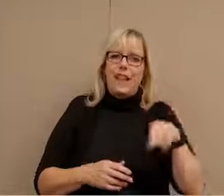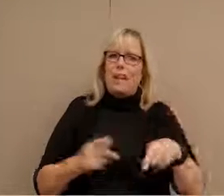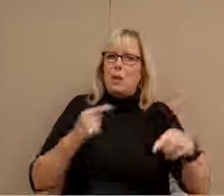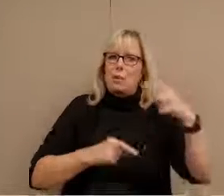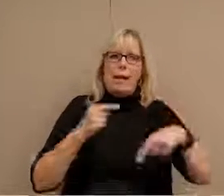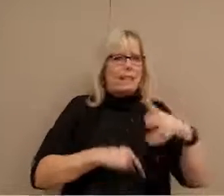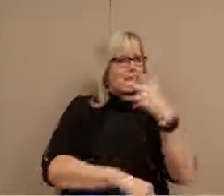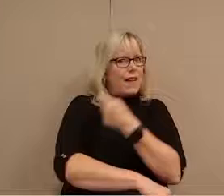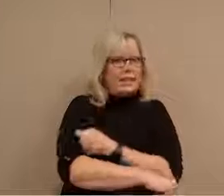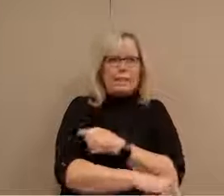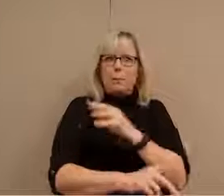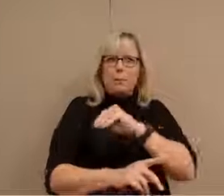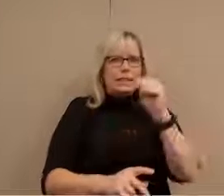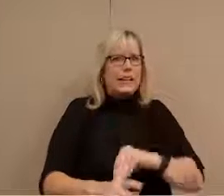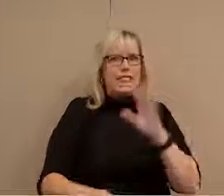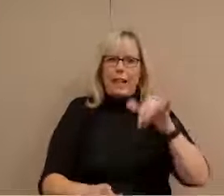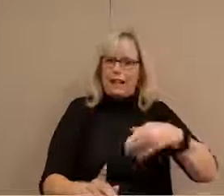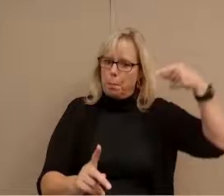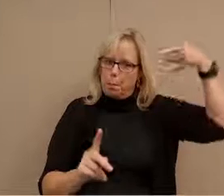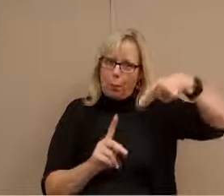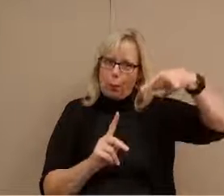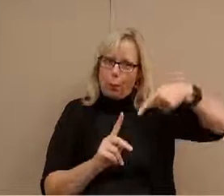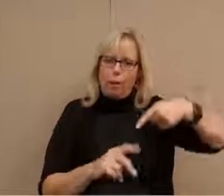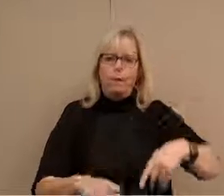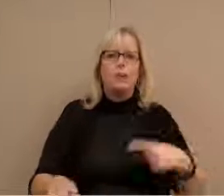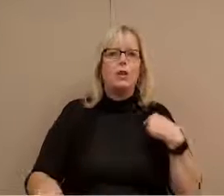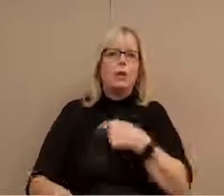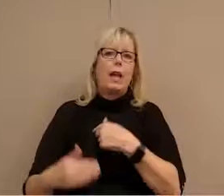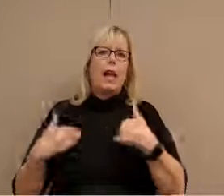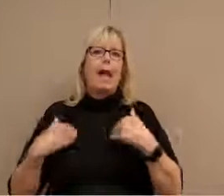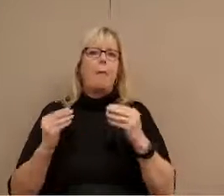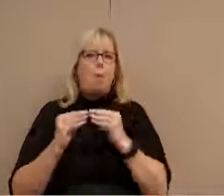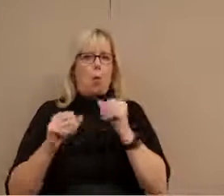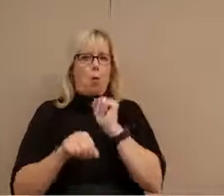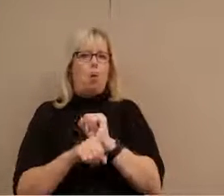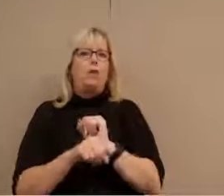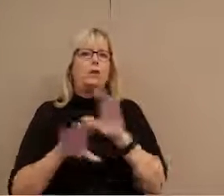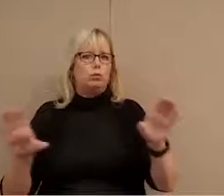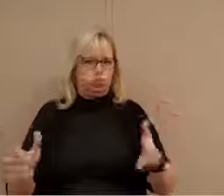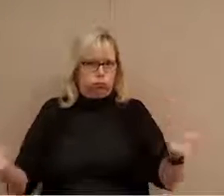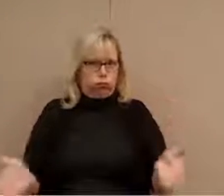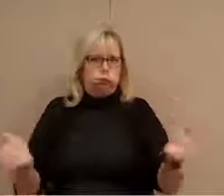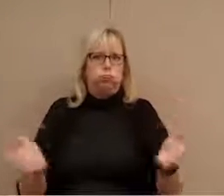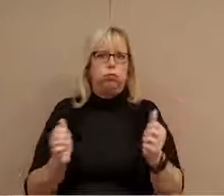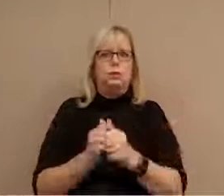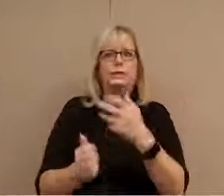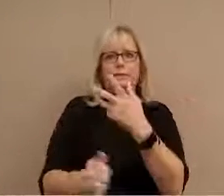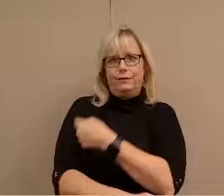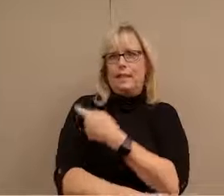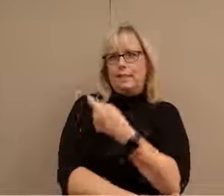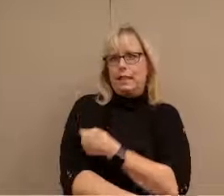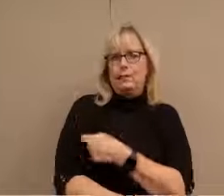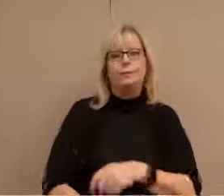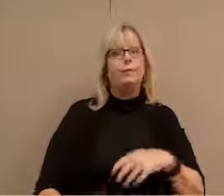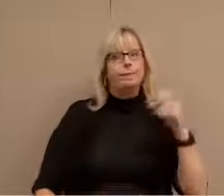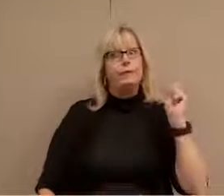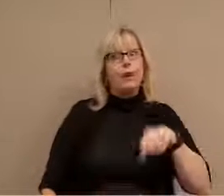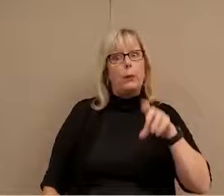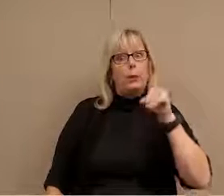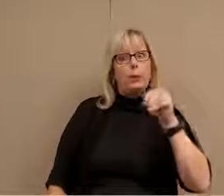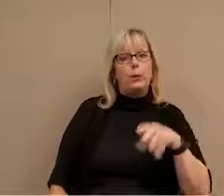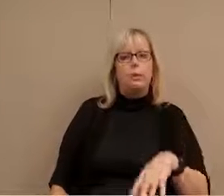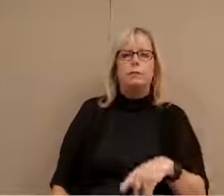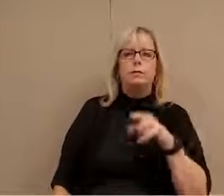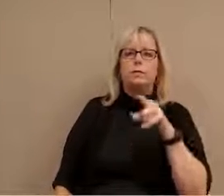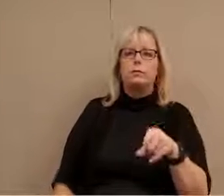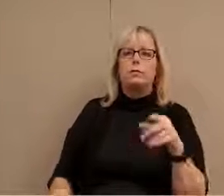to the vaccination percentage, Warren. So we've got more work to do on vaccinations. I think we do. I think we do. You